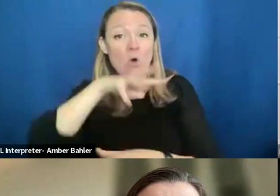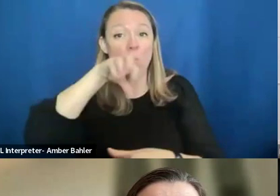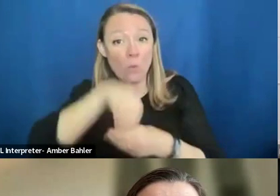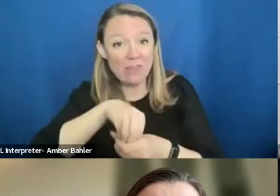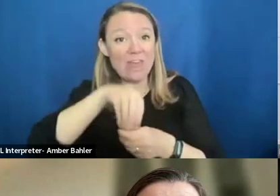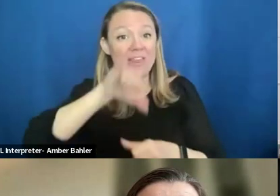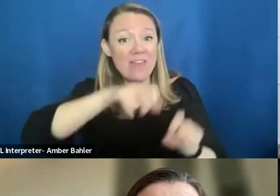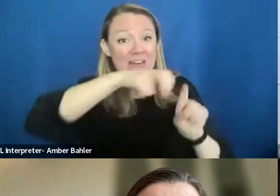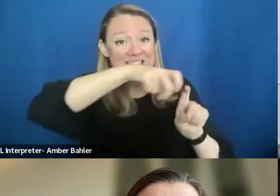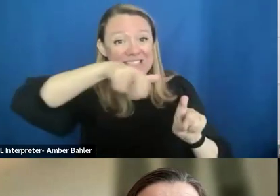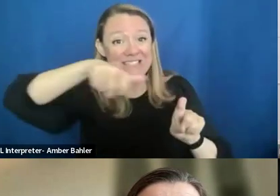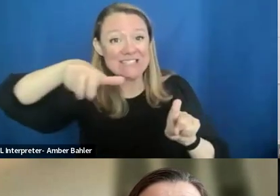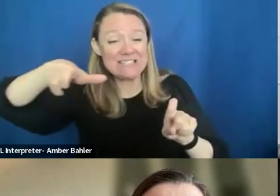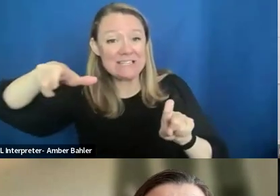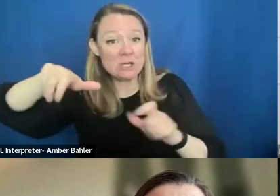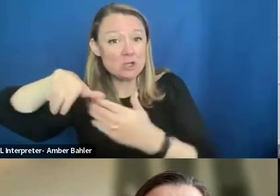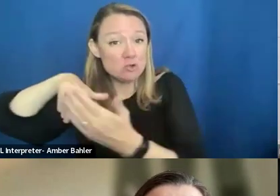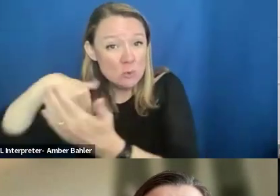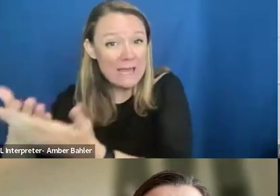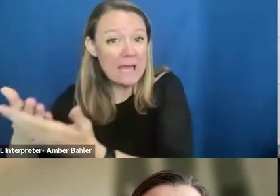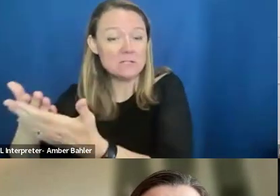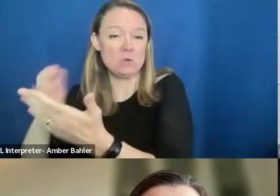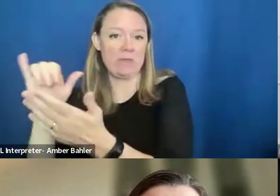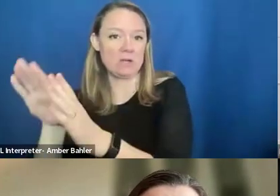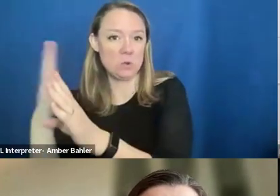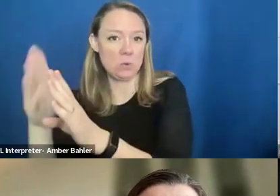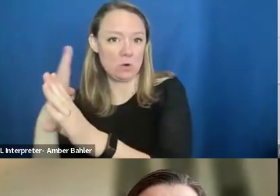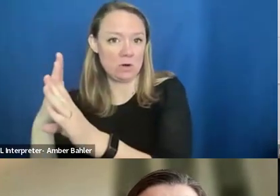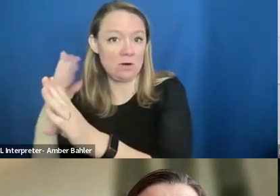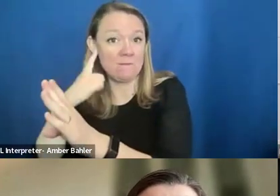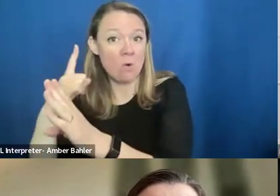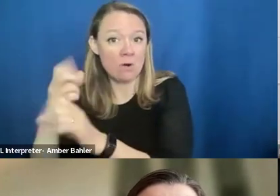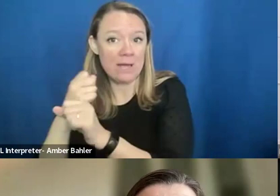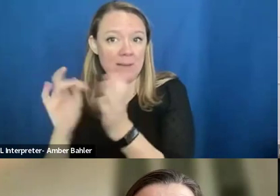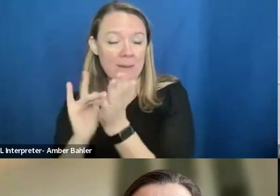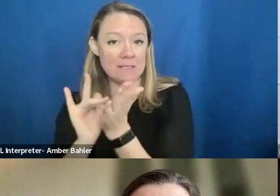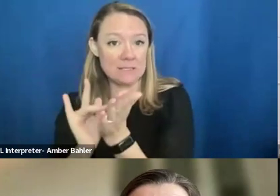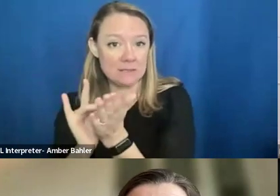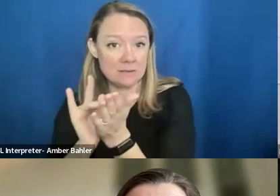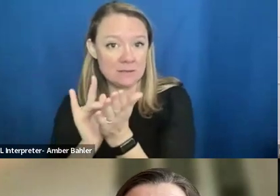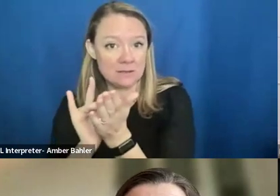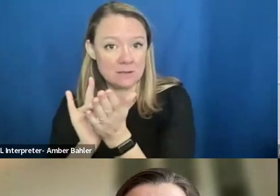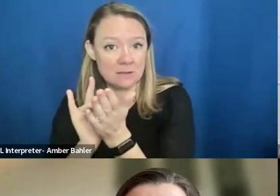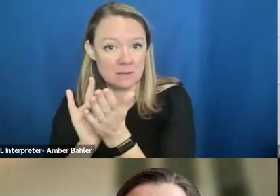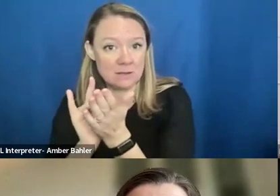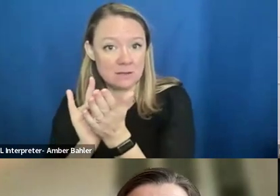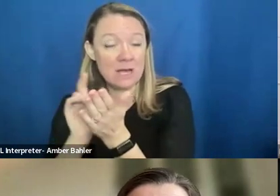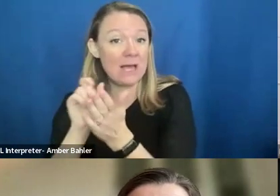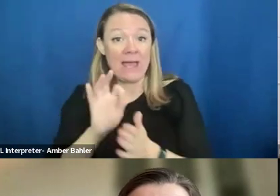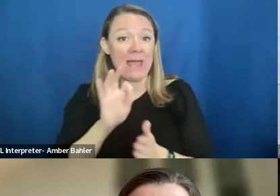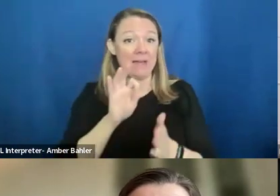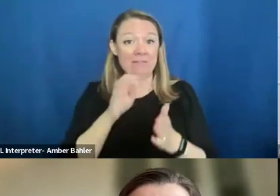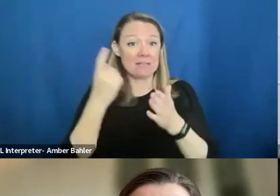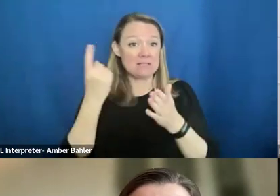that's just to make it to that doorway and get medication. if that is interrupted and they're not able to use